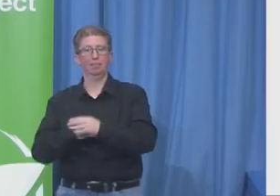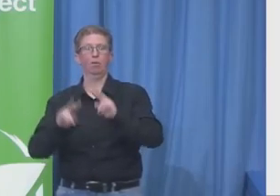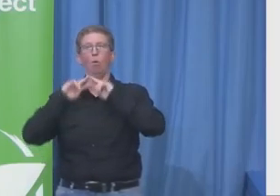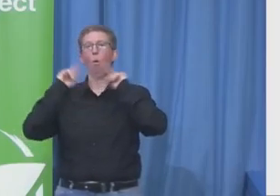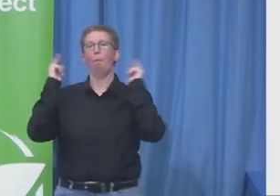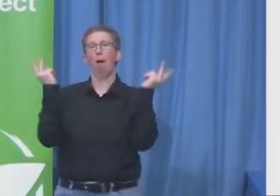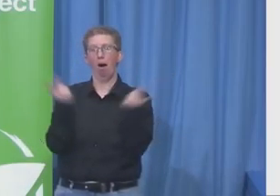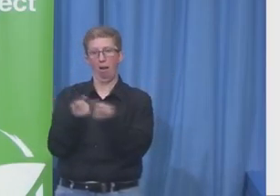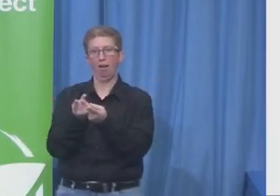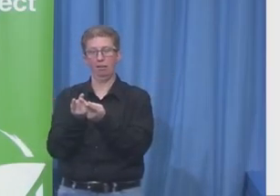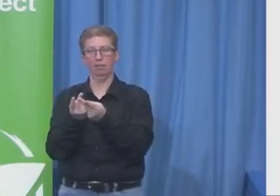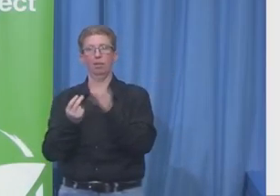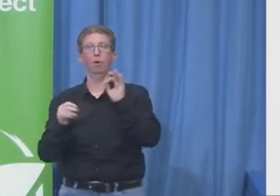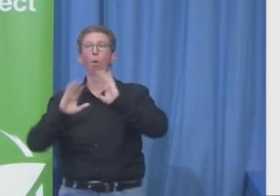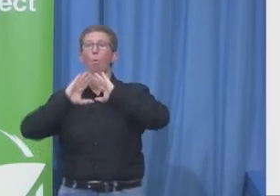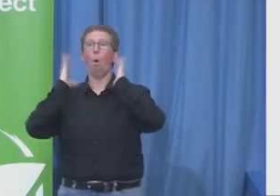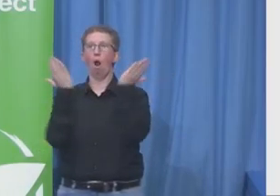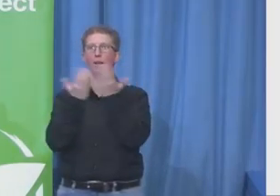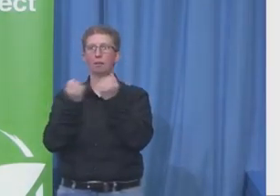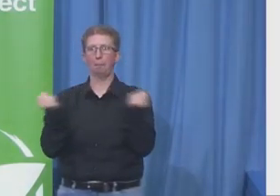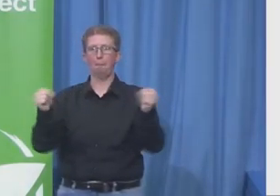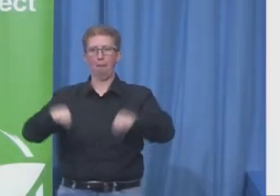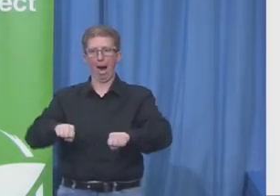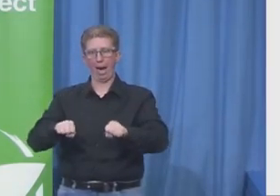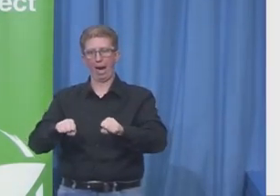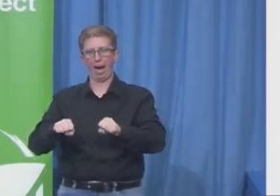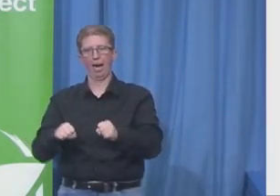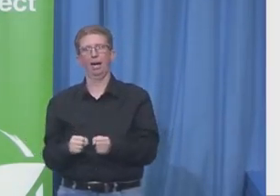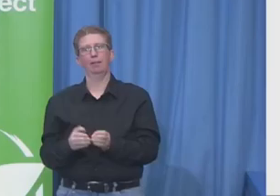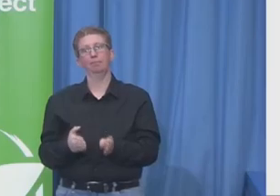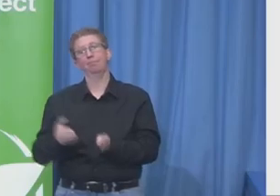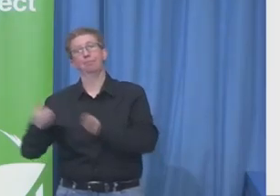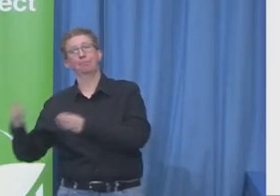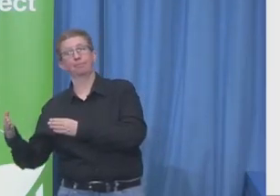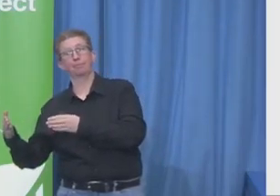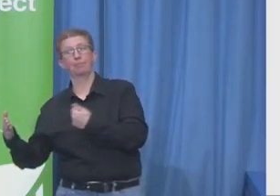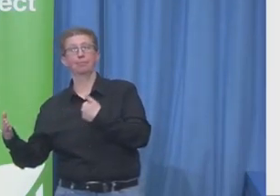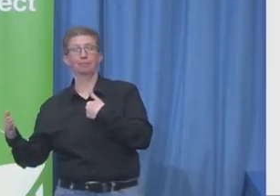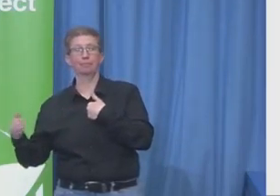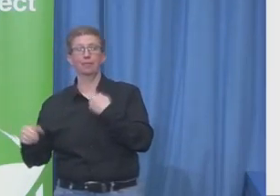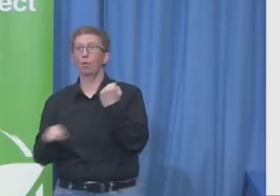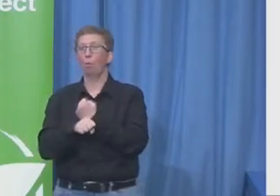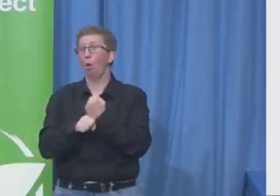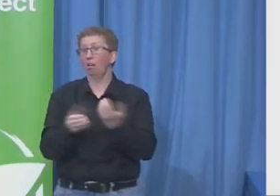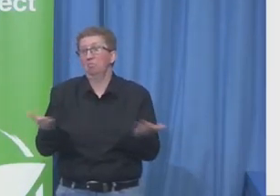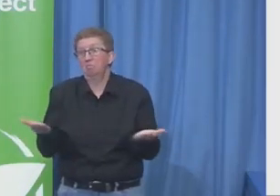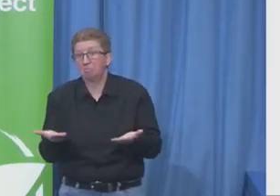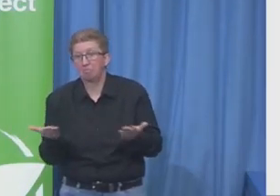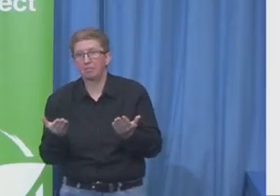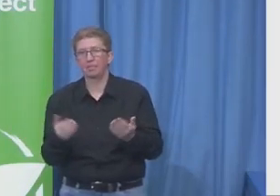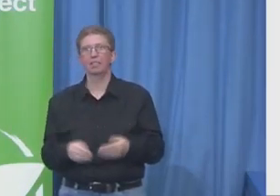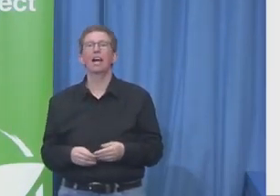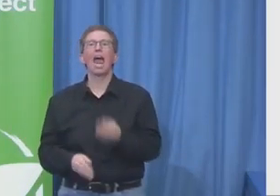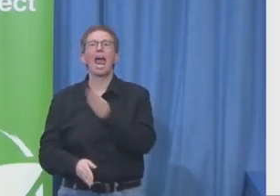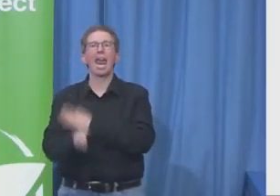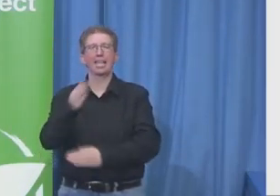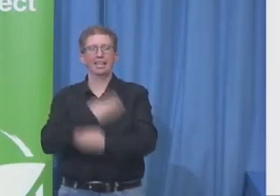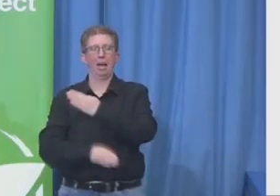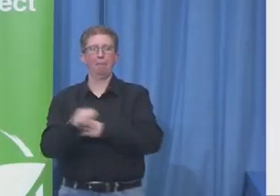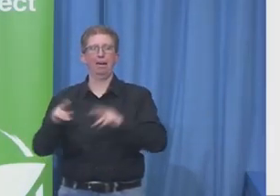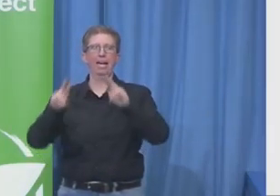And good morning. I am Gaetane BLEHER. So I work for Handicap International as Technical Advisor on Inclusive Employment in